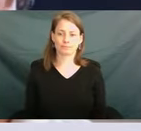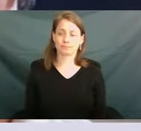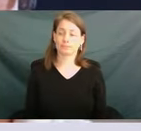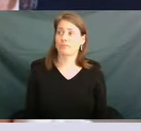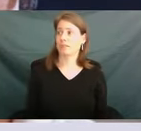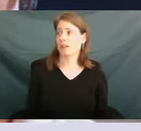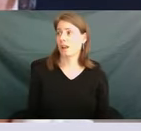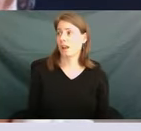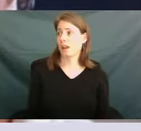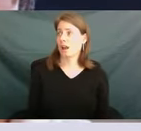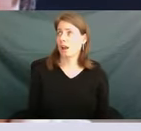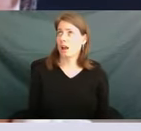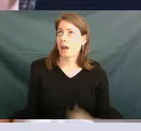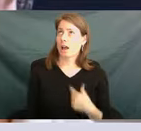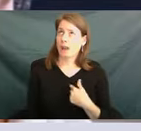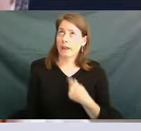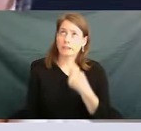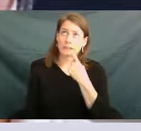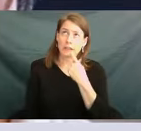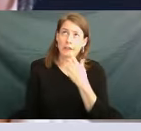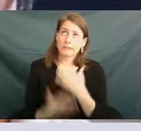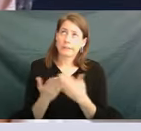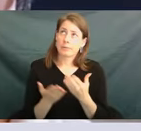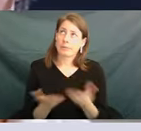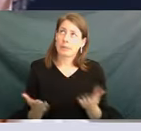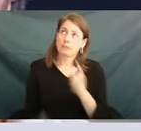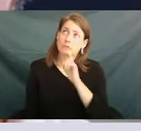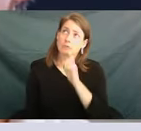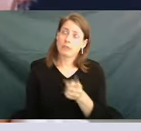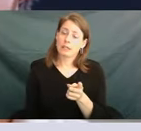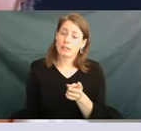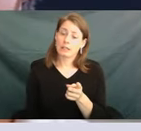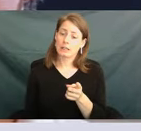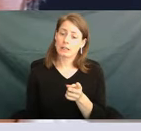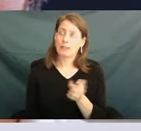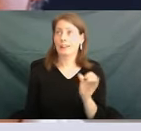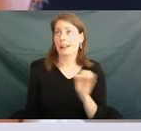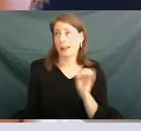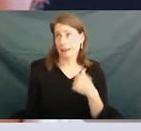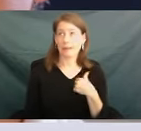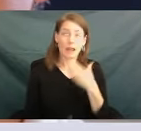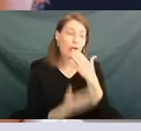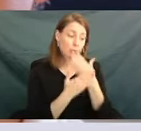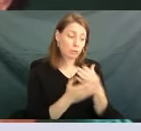Like, I'm good at maths, but I'm not good at remembering things.